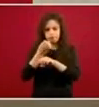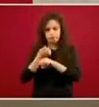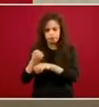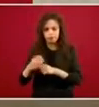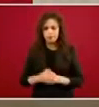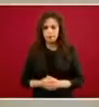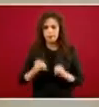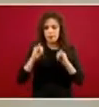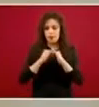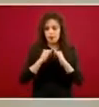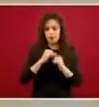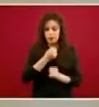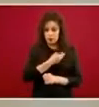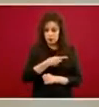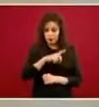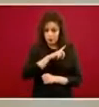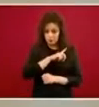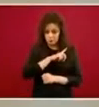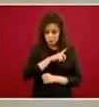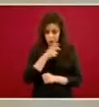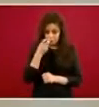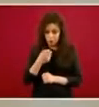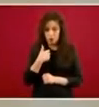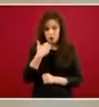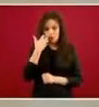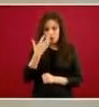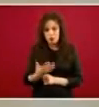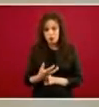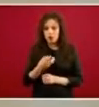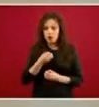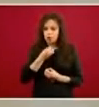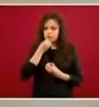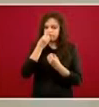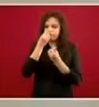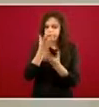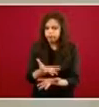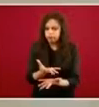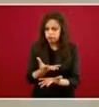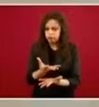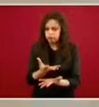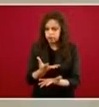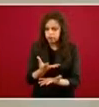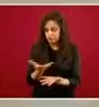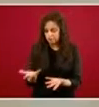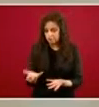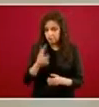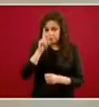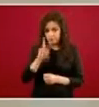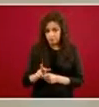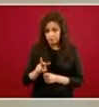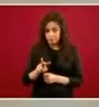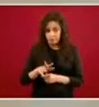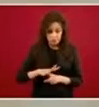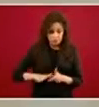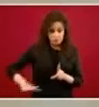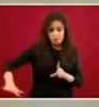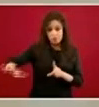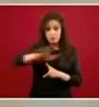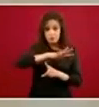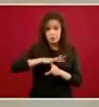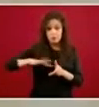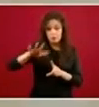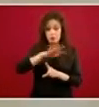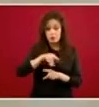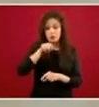manifesting in different parts of the country. As public health sector institutions, we want to express that